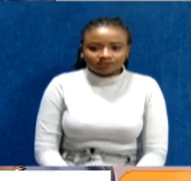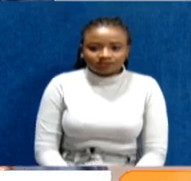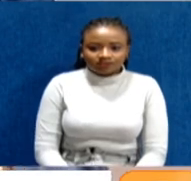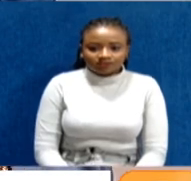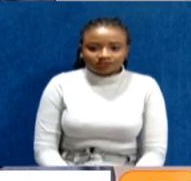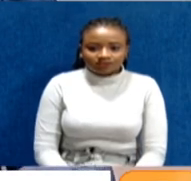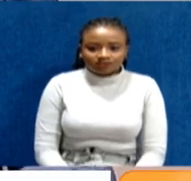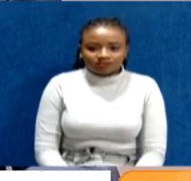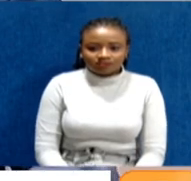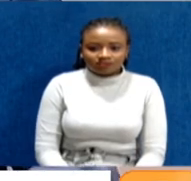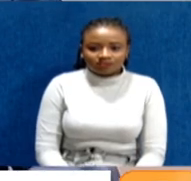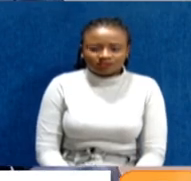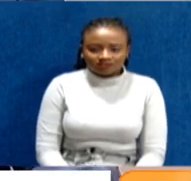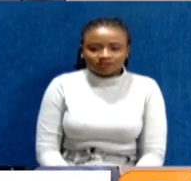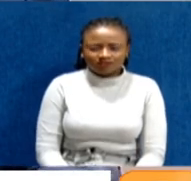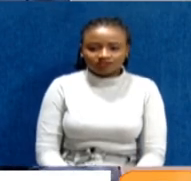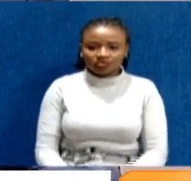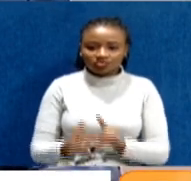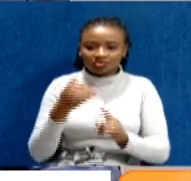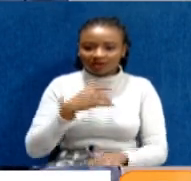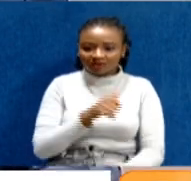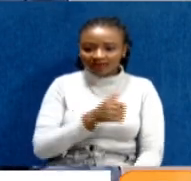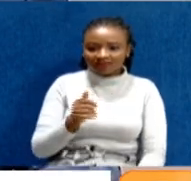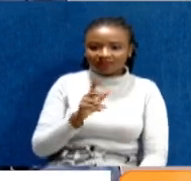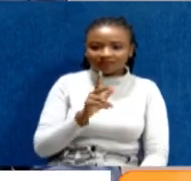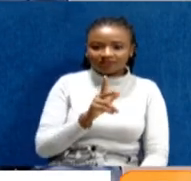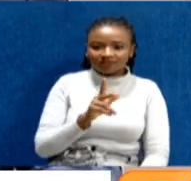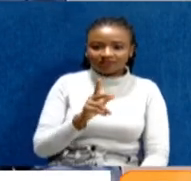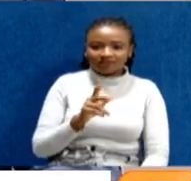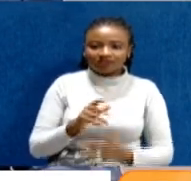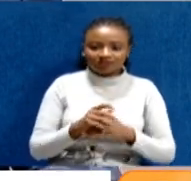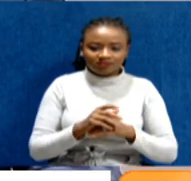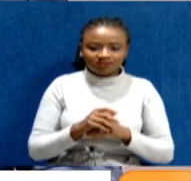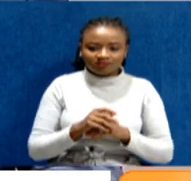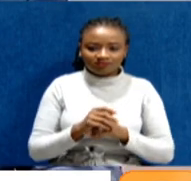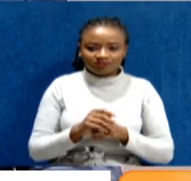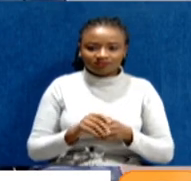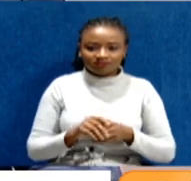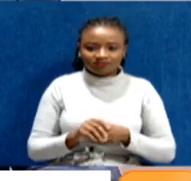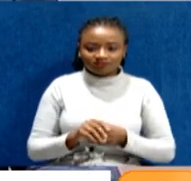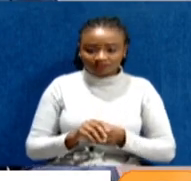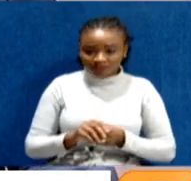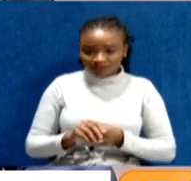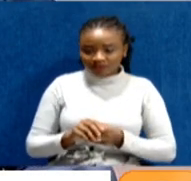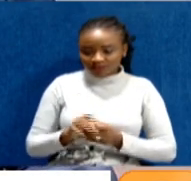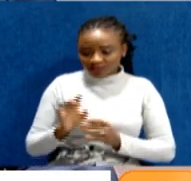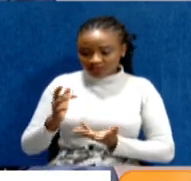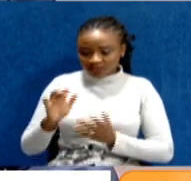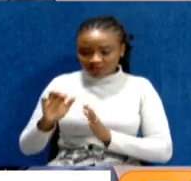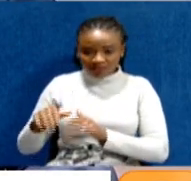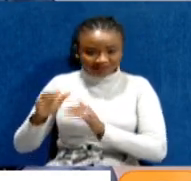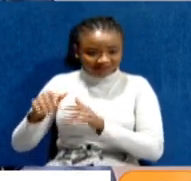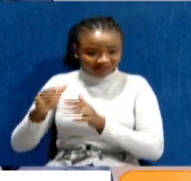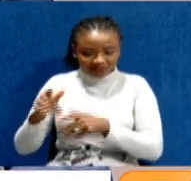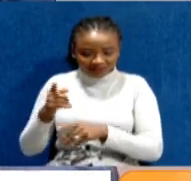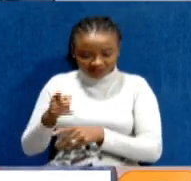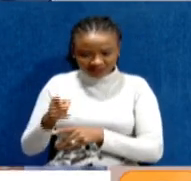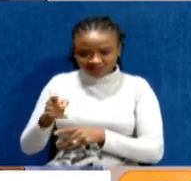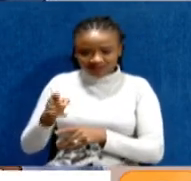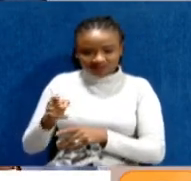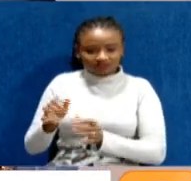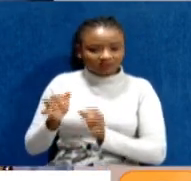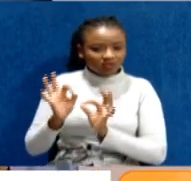radio programs on what we call Kilimo High. Yeah. This is the interpretation of organic agriculture in Swahili. Yeah. But of course, it is that agriculture